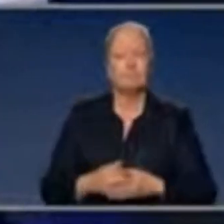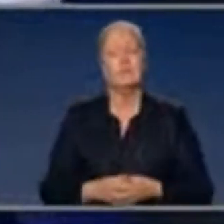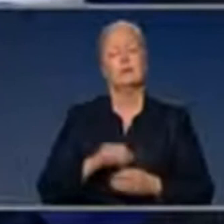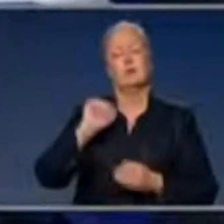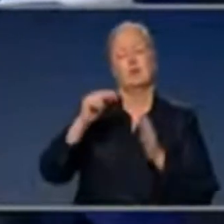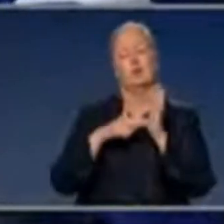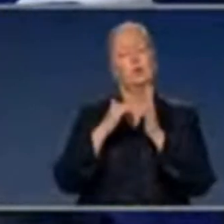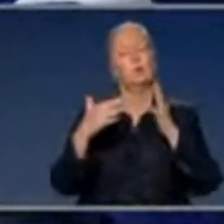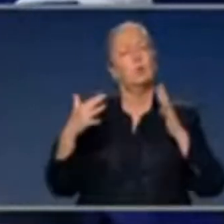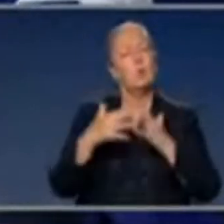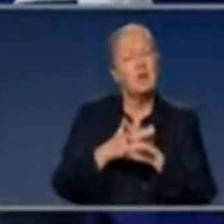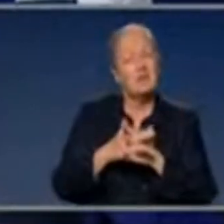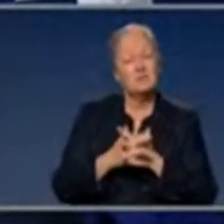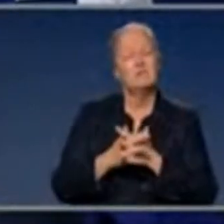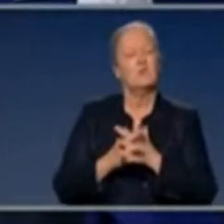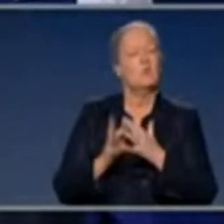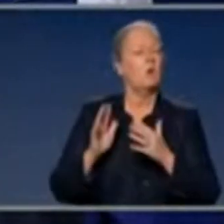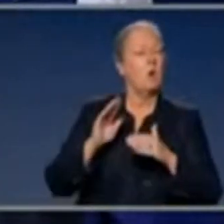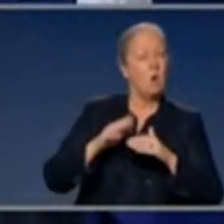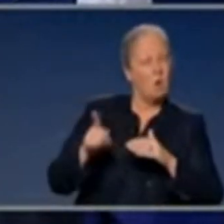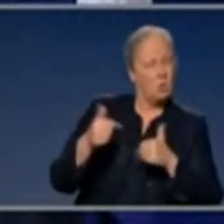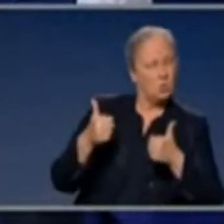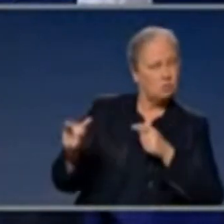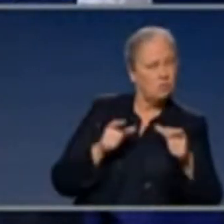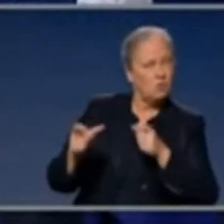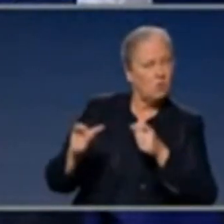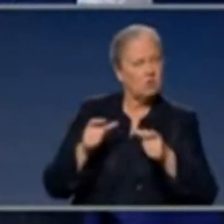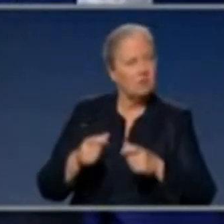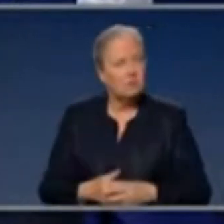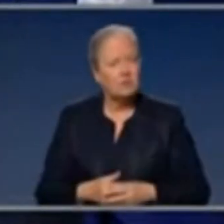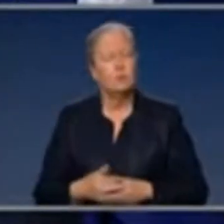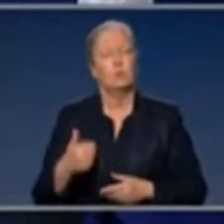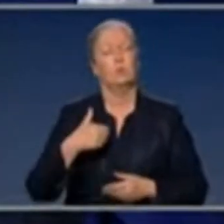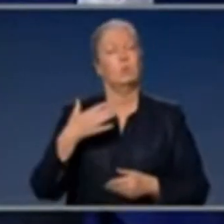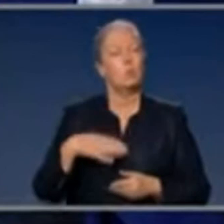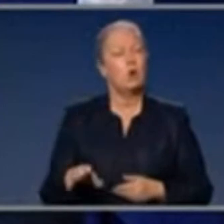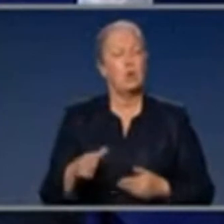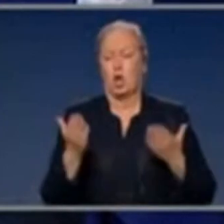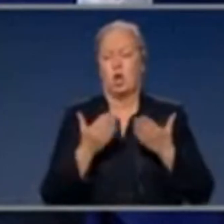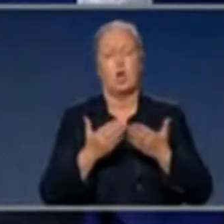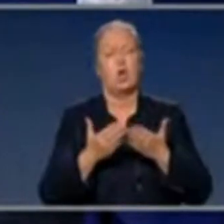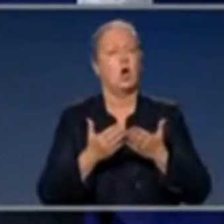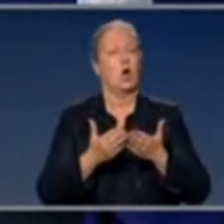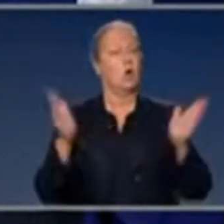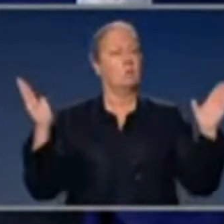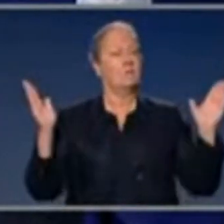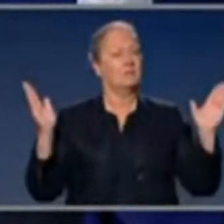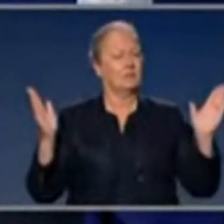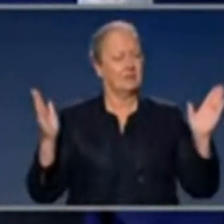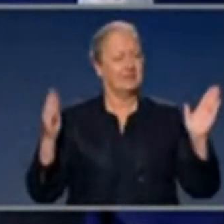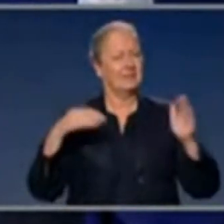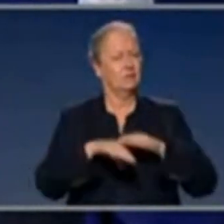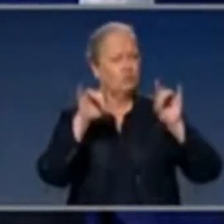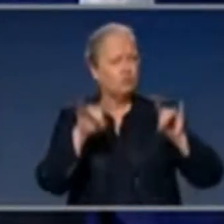outbreak? Keep New South Wales open, keep Australia open, and deal with the fight against the virus